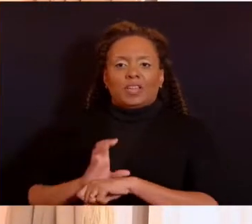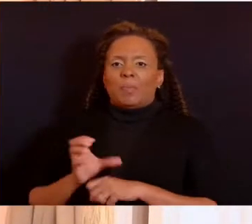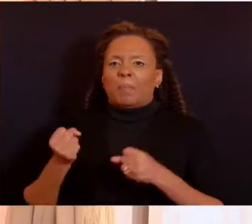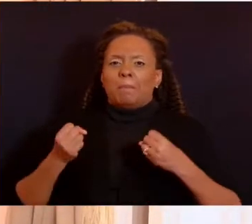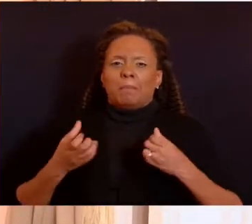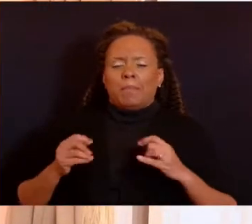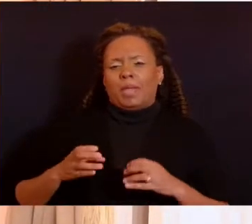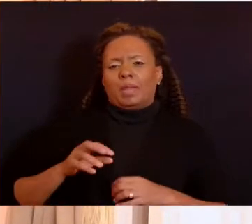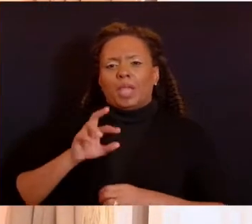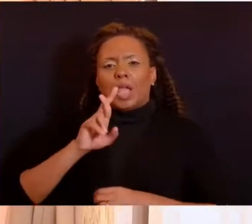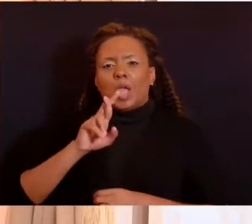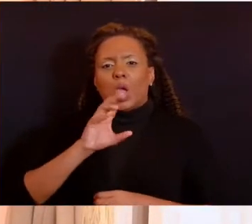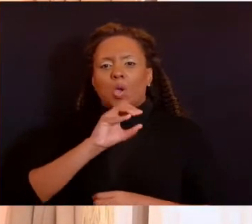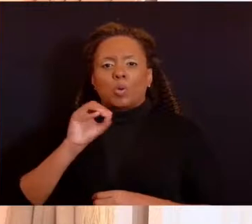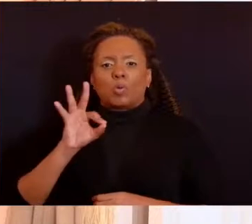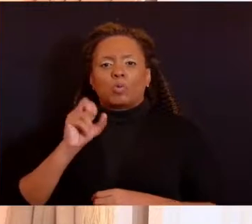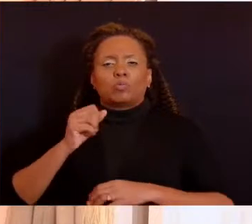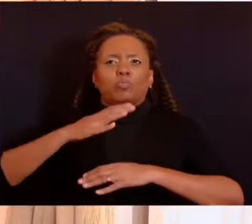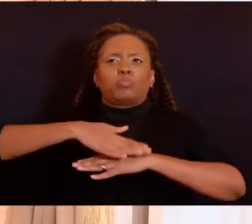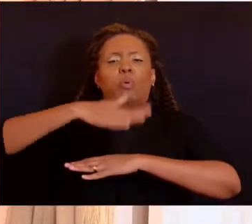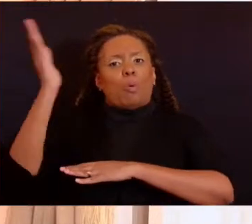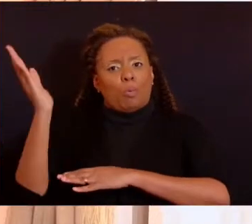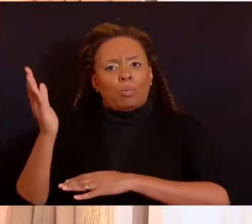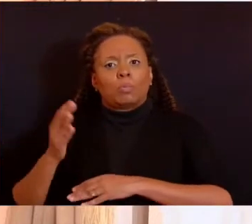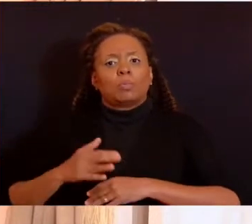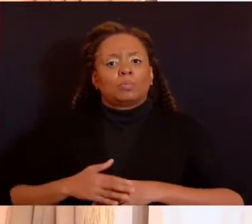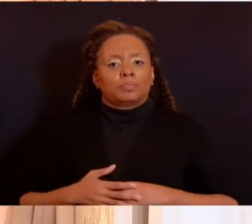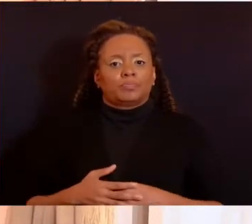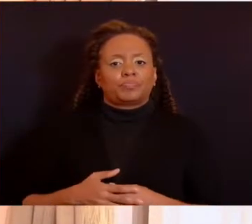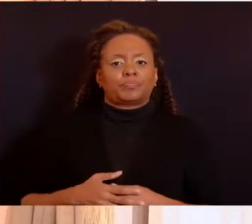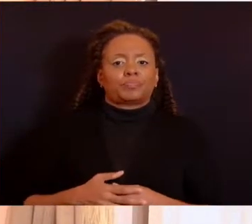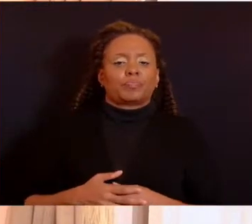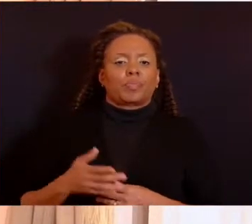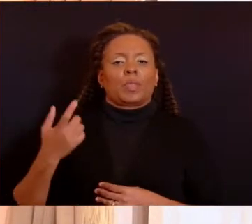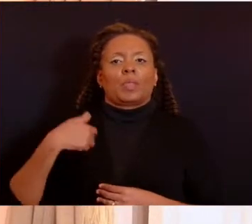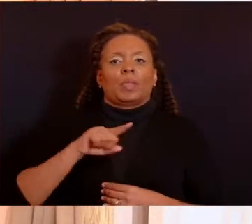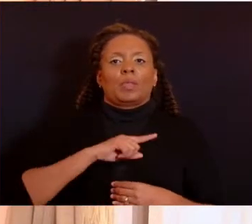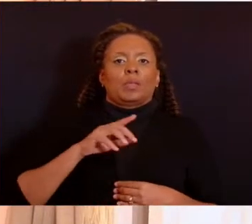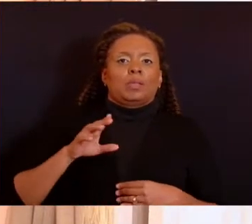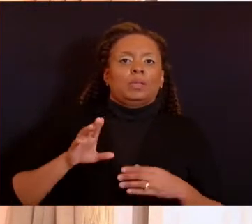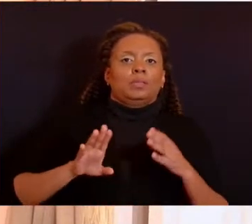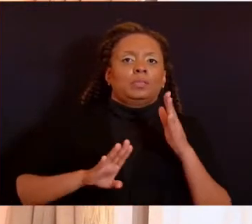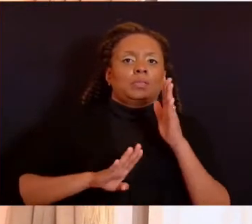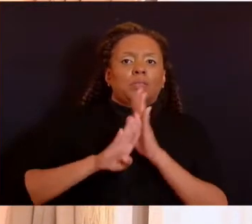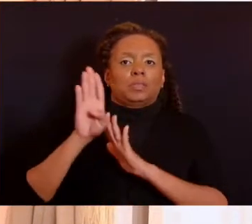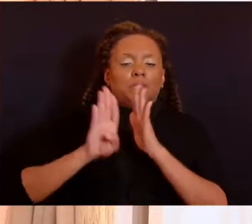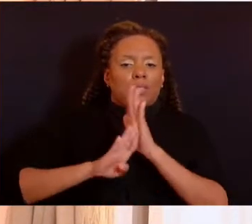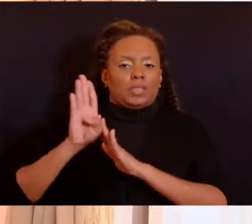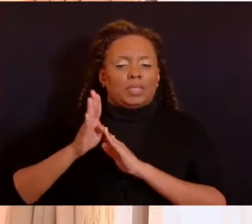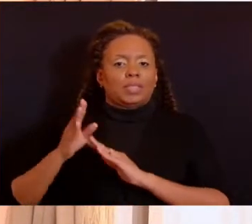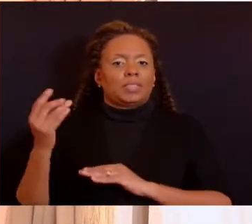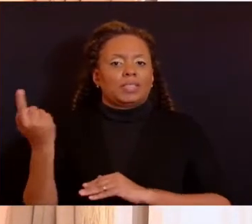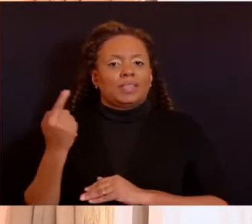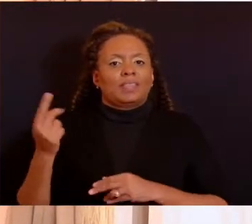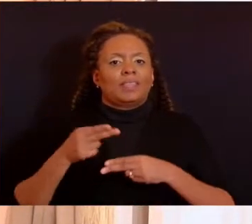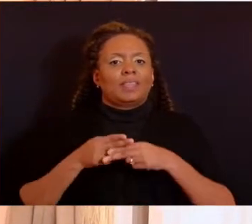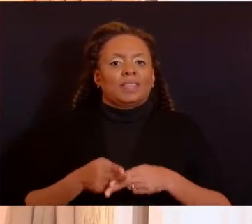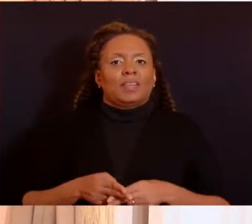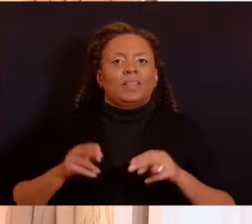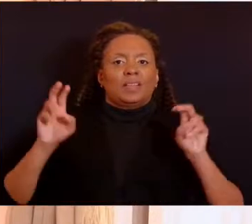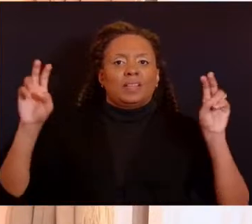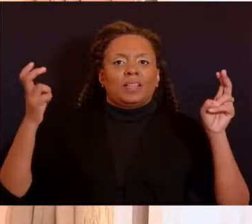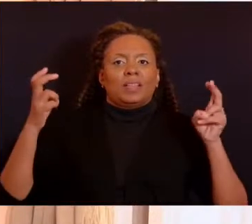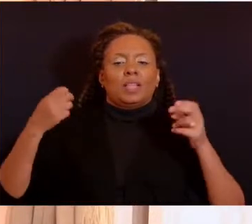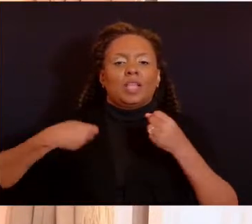roofs. The older people tell me that we developed a new character called a storm carpenter, because we did not have